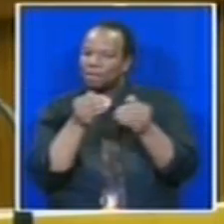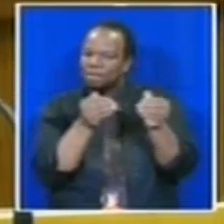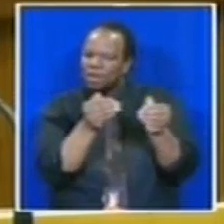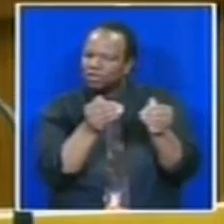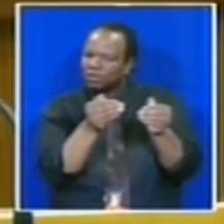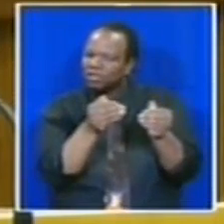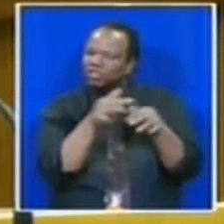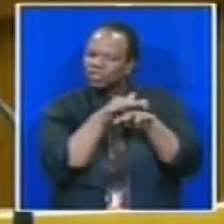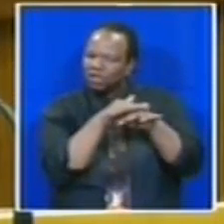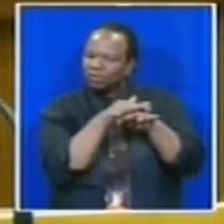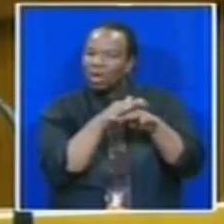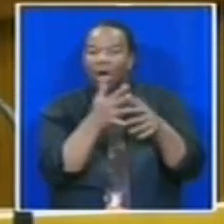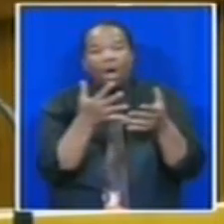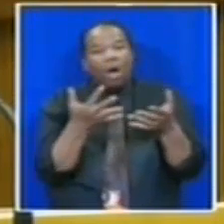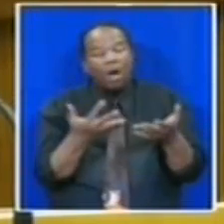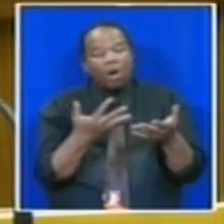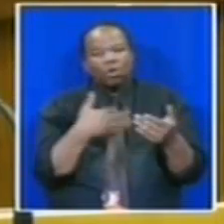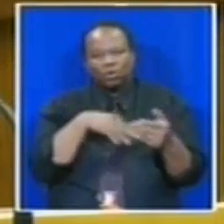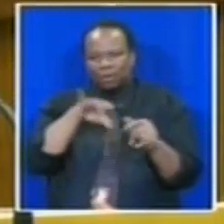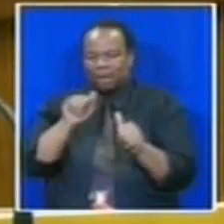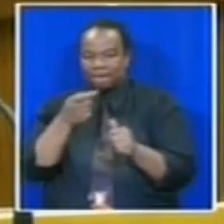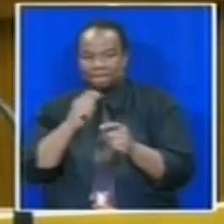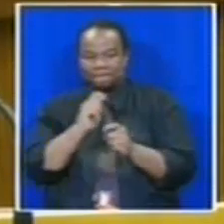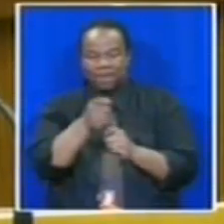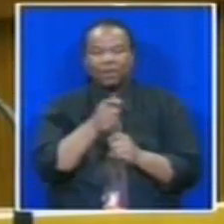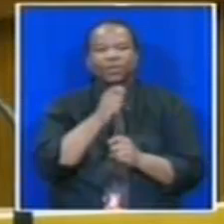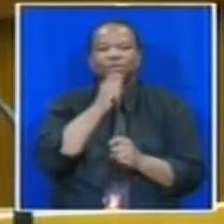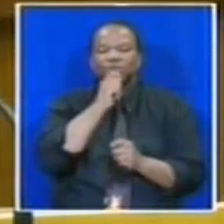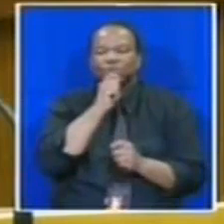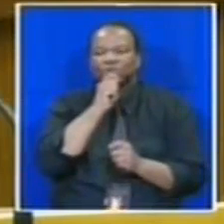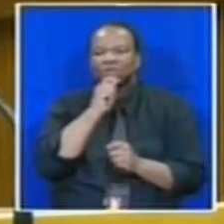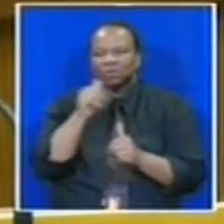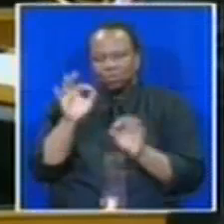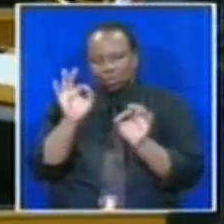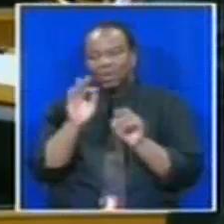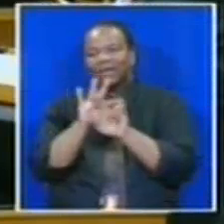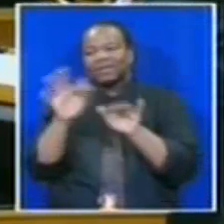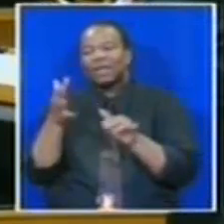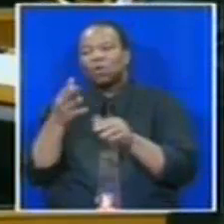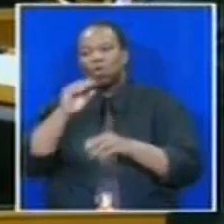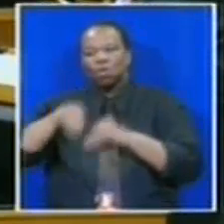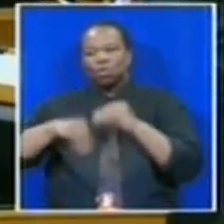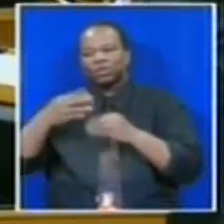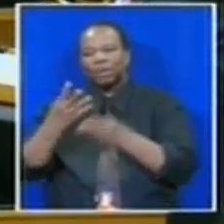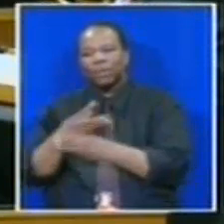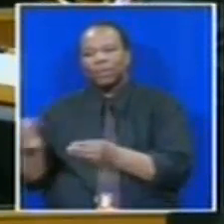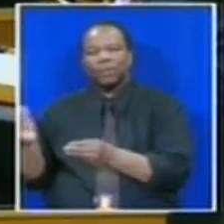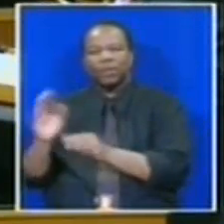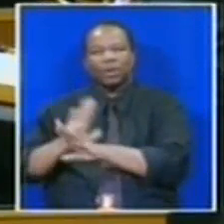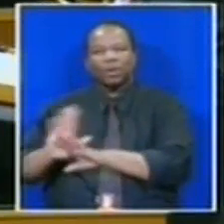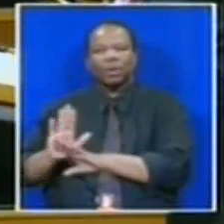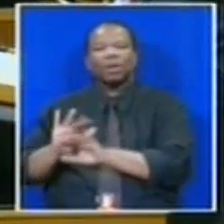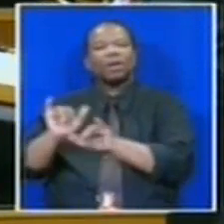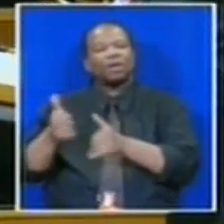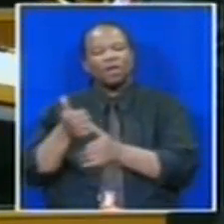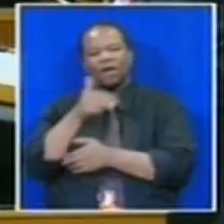important elements in achieving value for money and combating corruption. My own political organization, at its 52nd